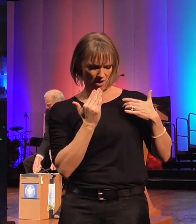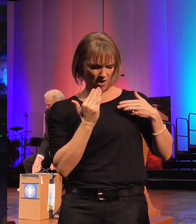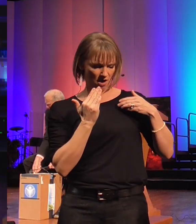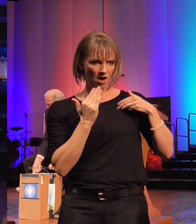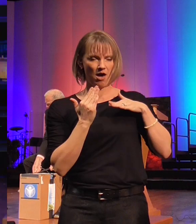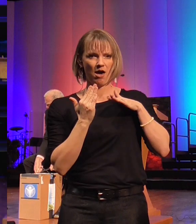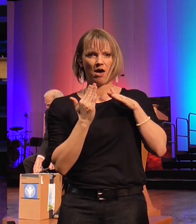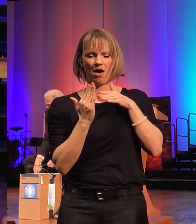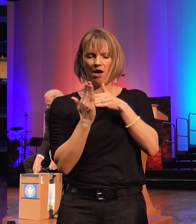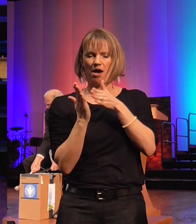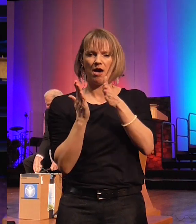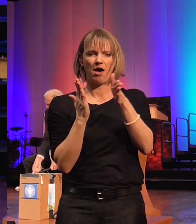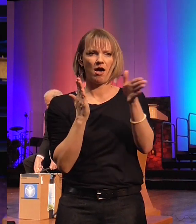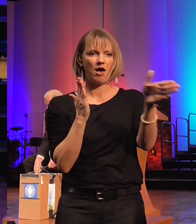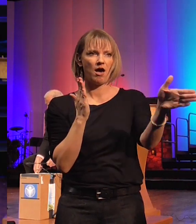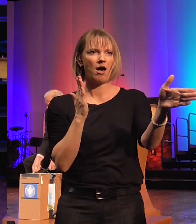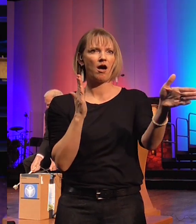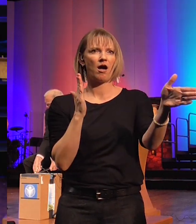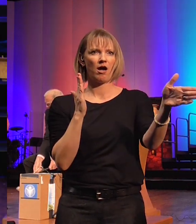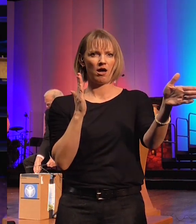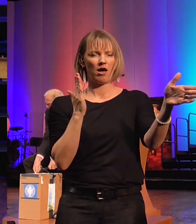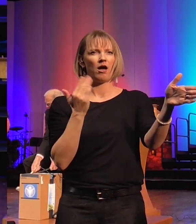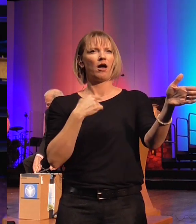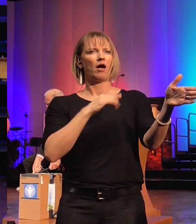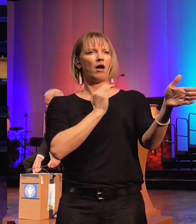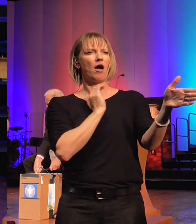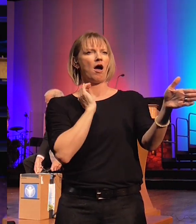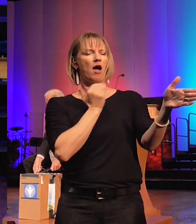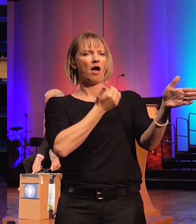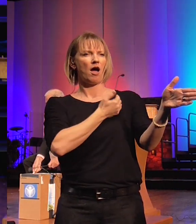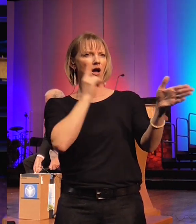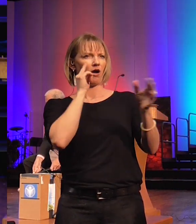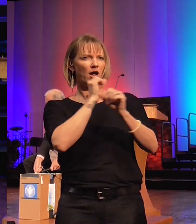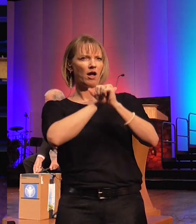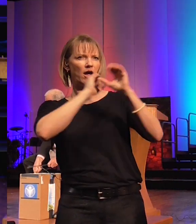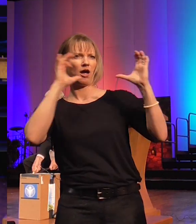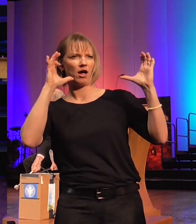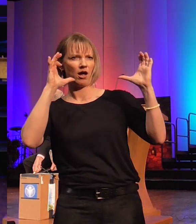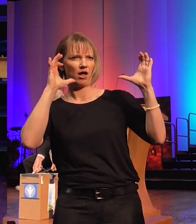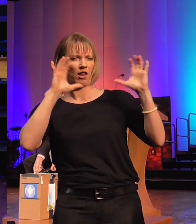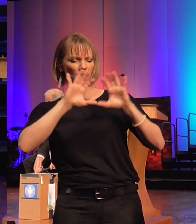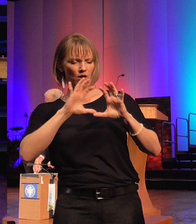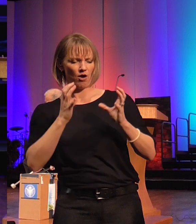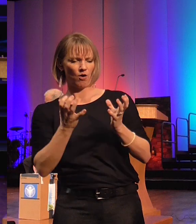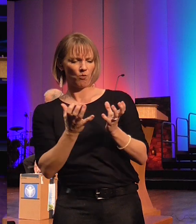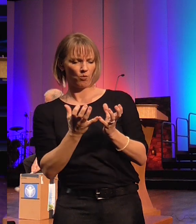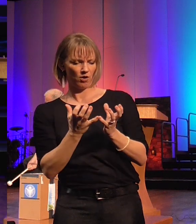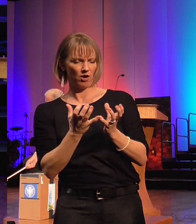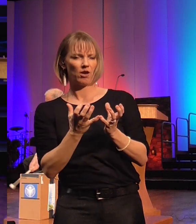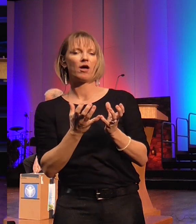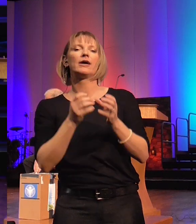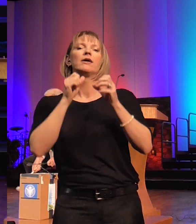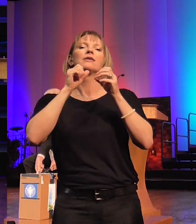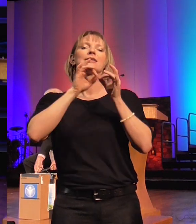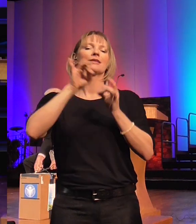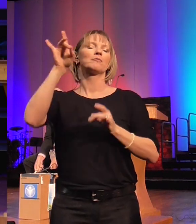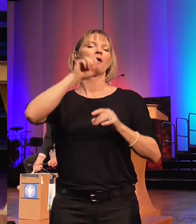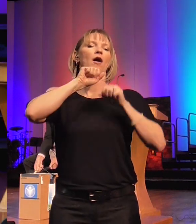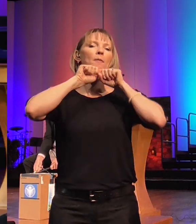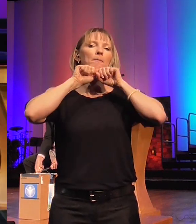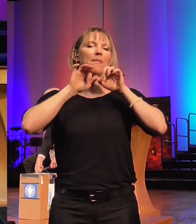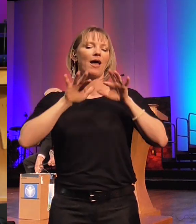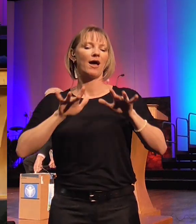our vision of this world is blessed by Spirit. And what